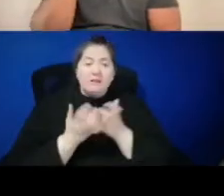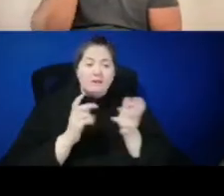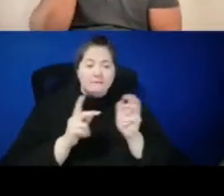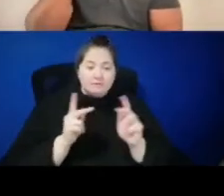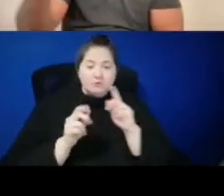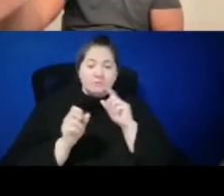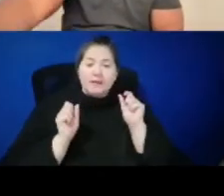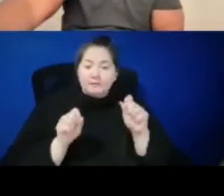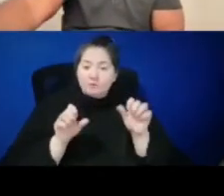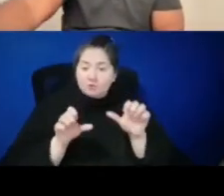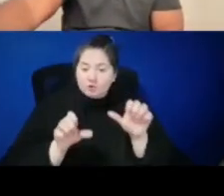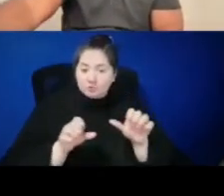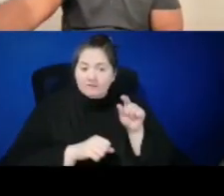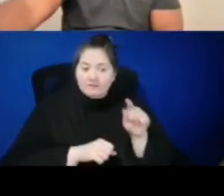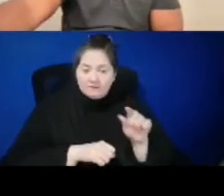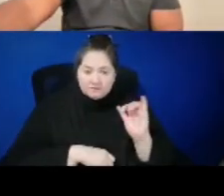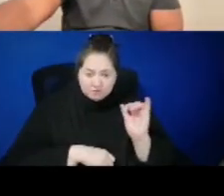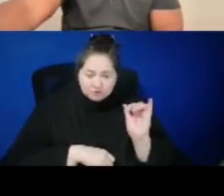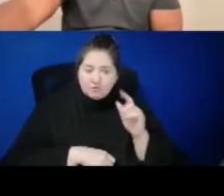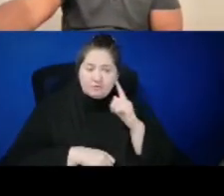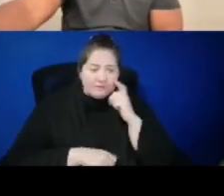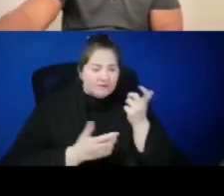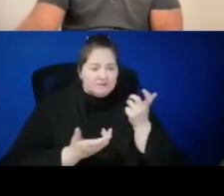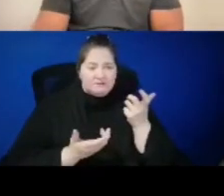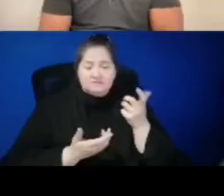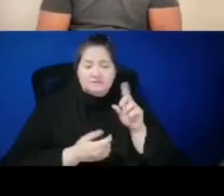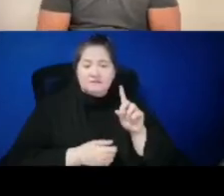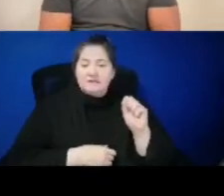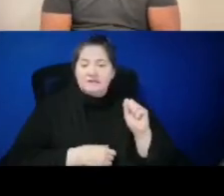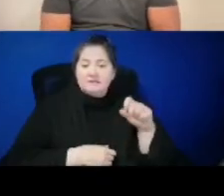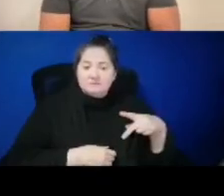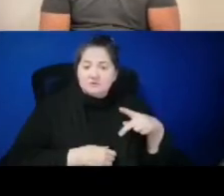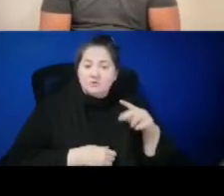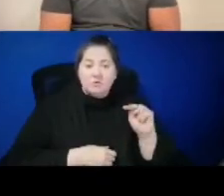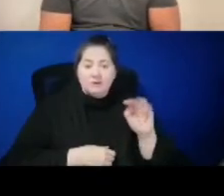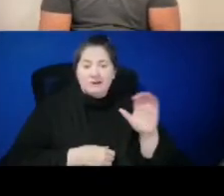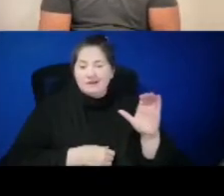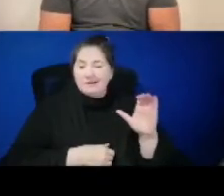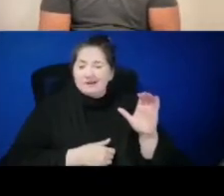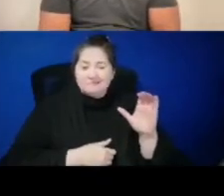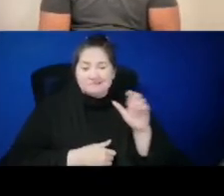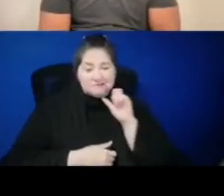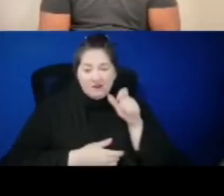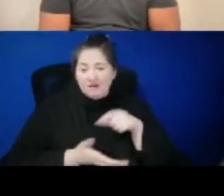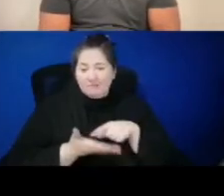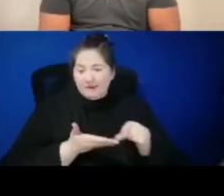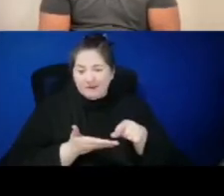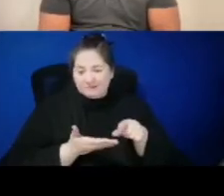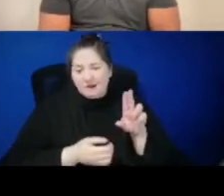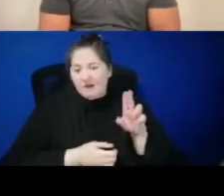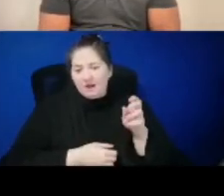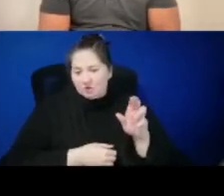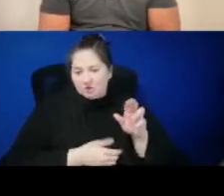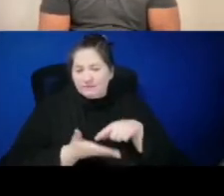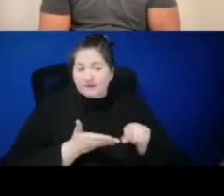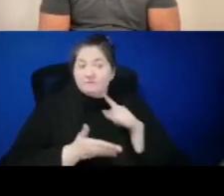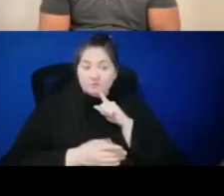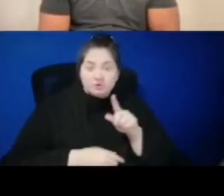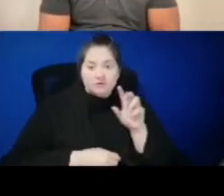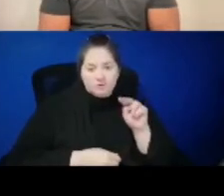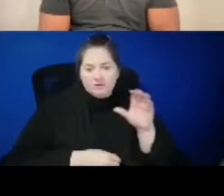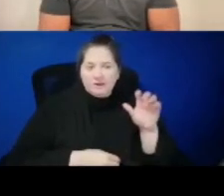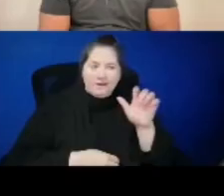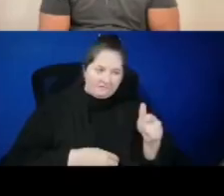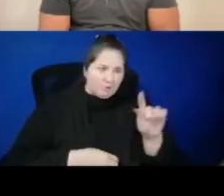folks to be able to do this. Because DSPs in North Carolina are underpaid everywhere, but for sure in North Carolina as